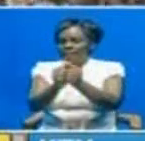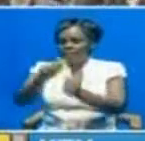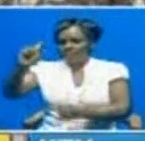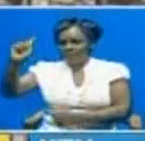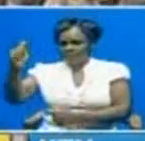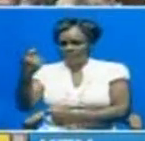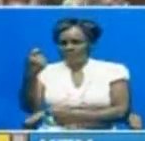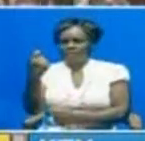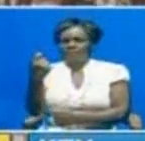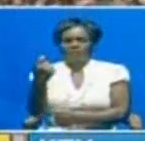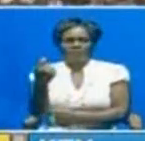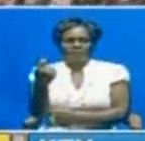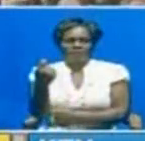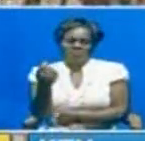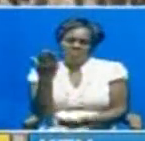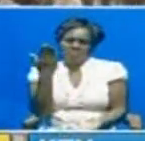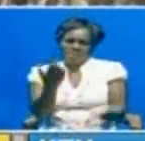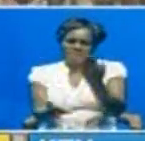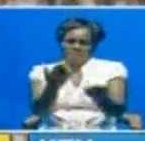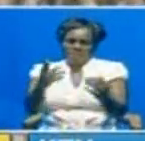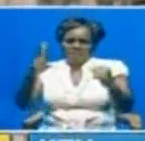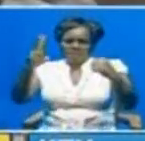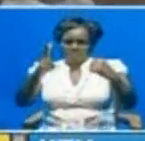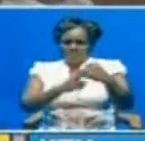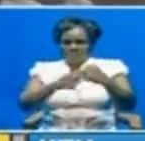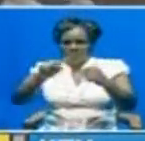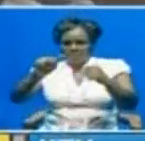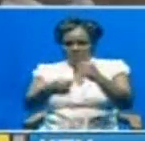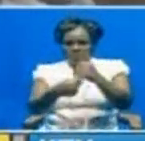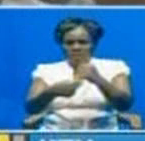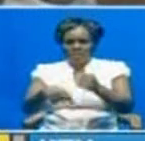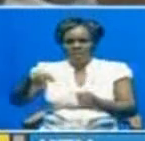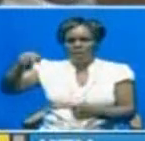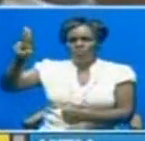shillings. That probably I'll get about 7,000 puller.